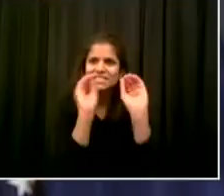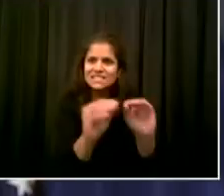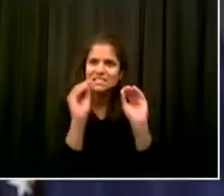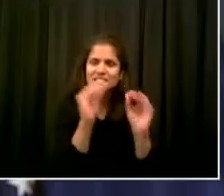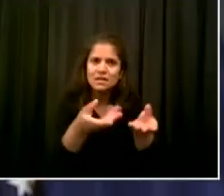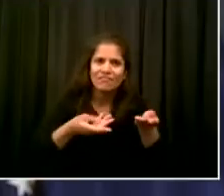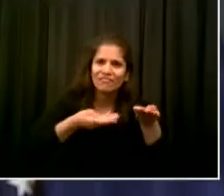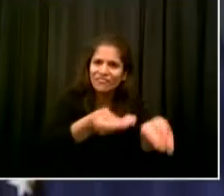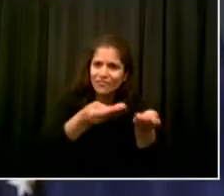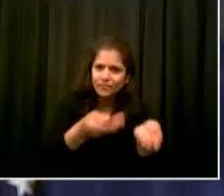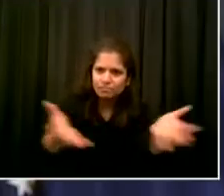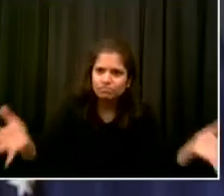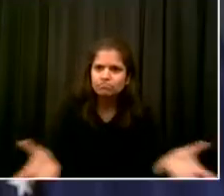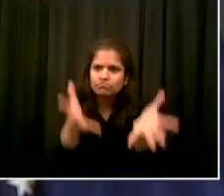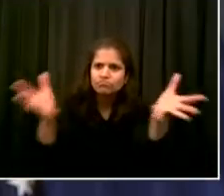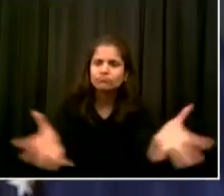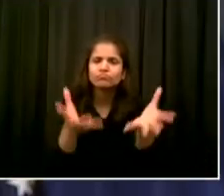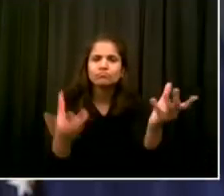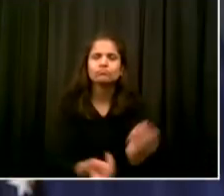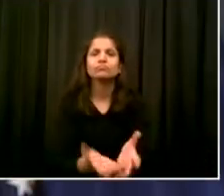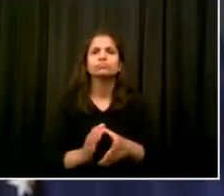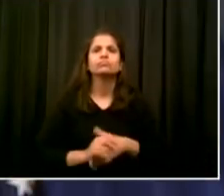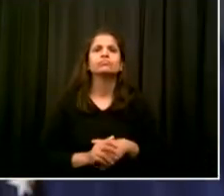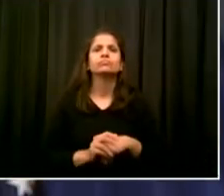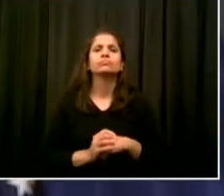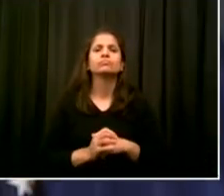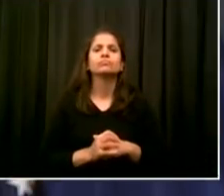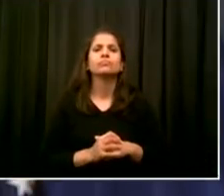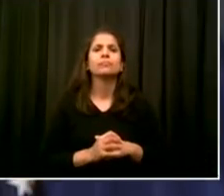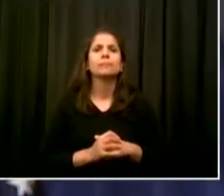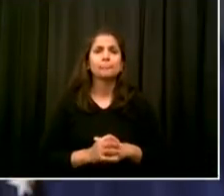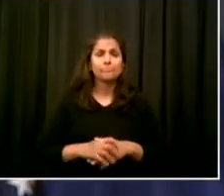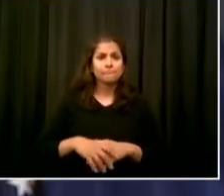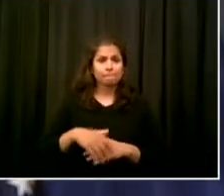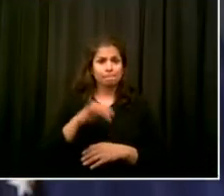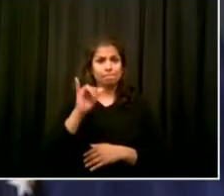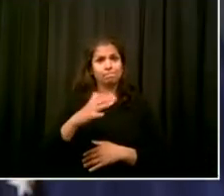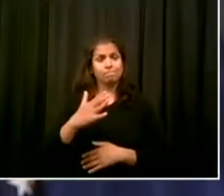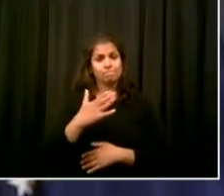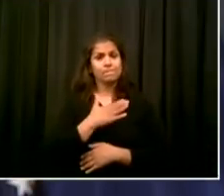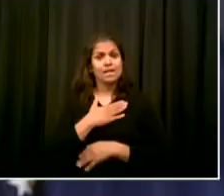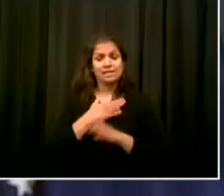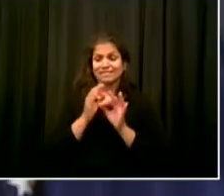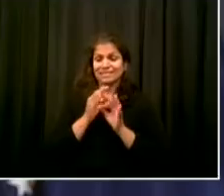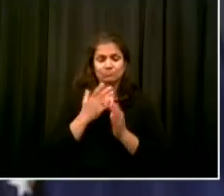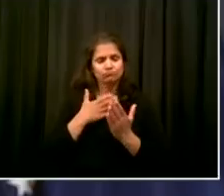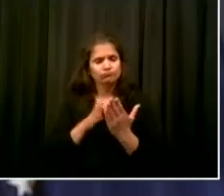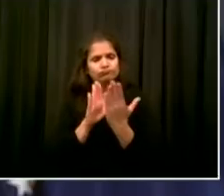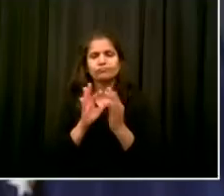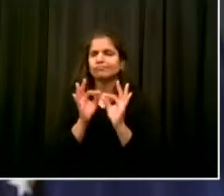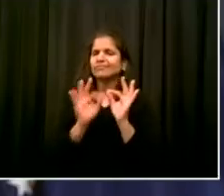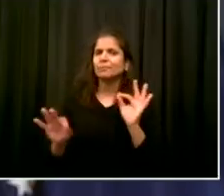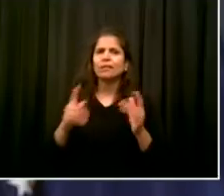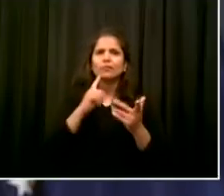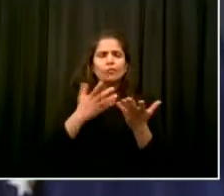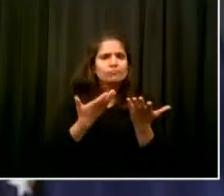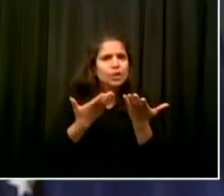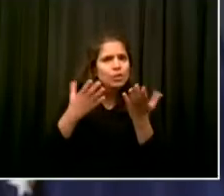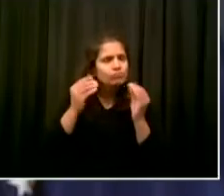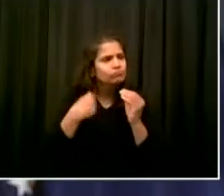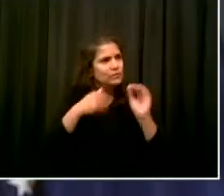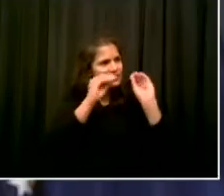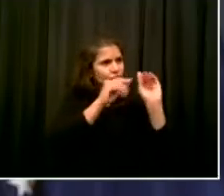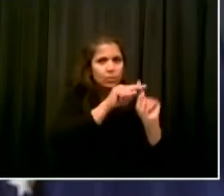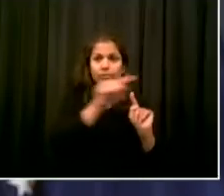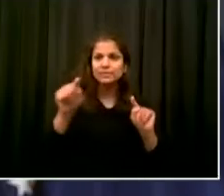to, my statement was simple. It was about the crisis management organizations that have consistently led